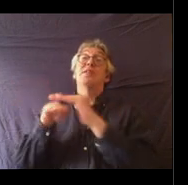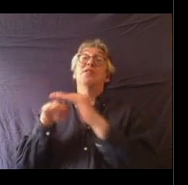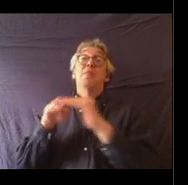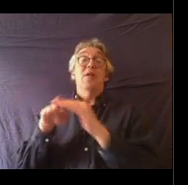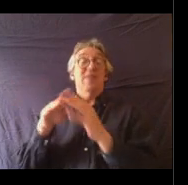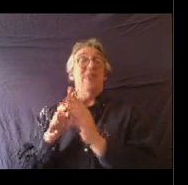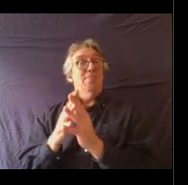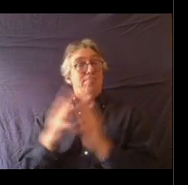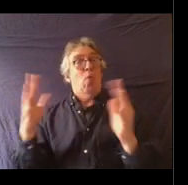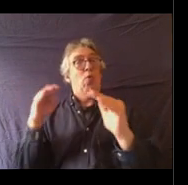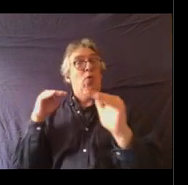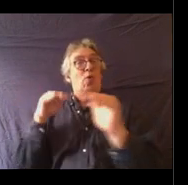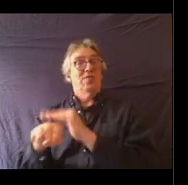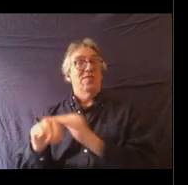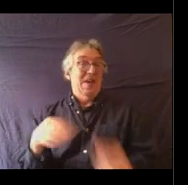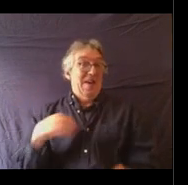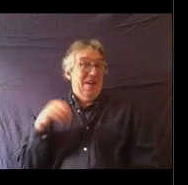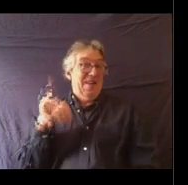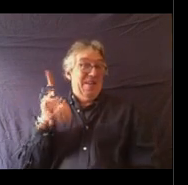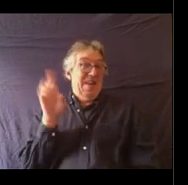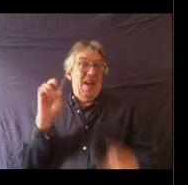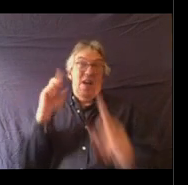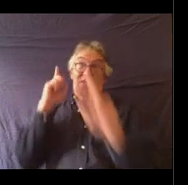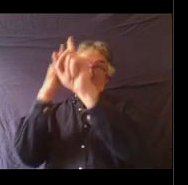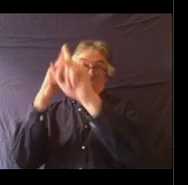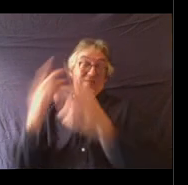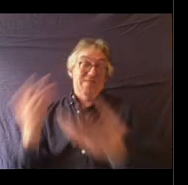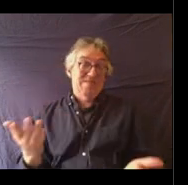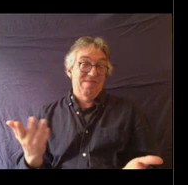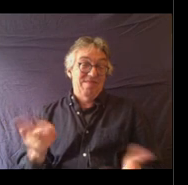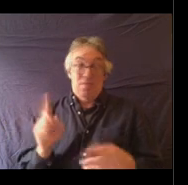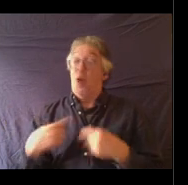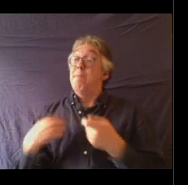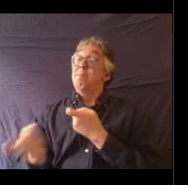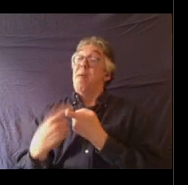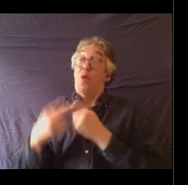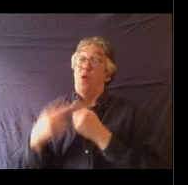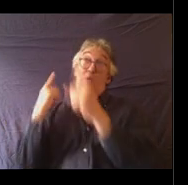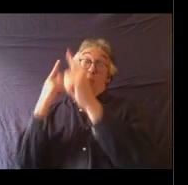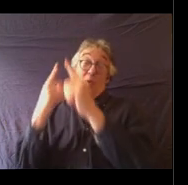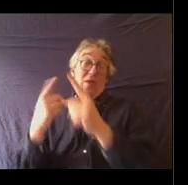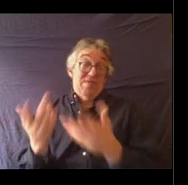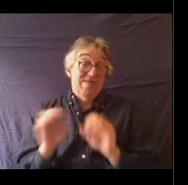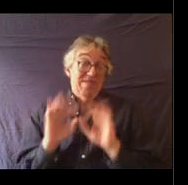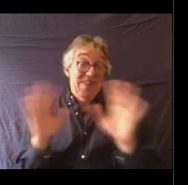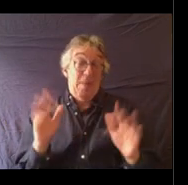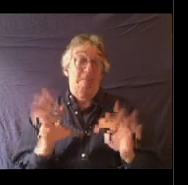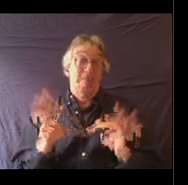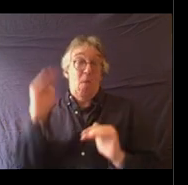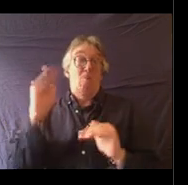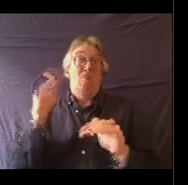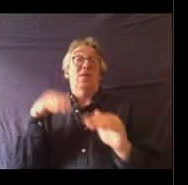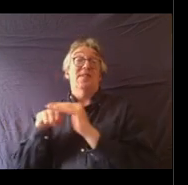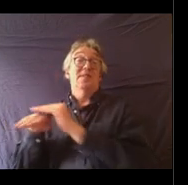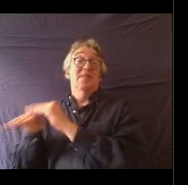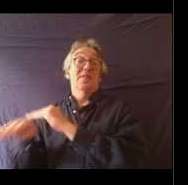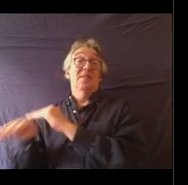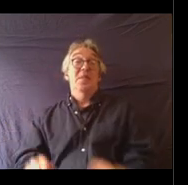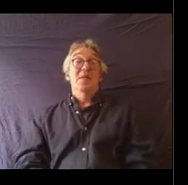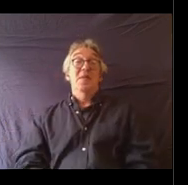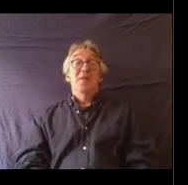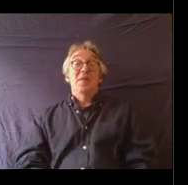the goals of EDF and our members. So next slide. I will go through